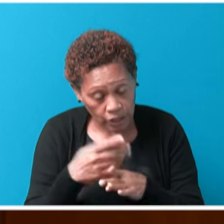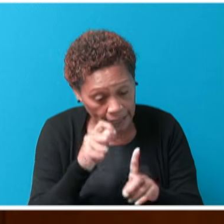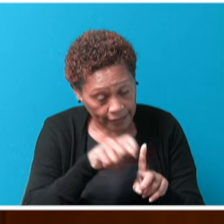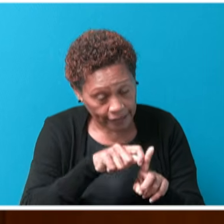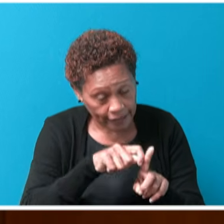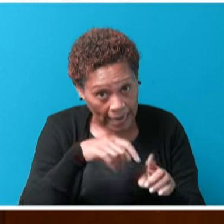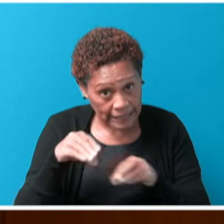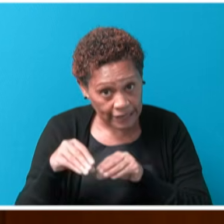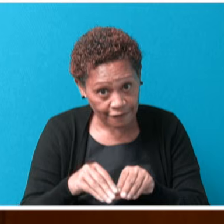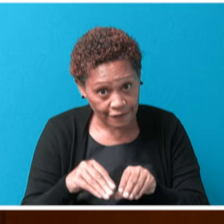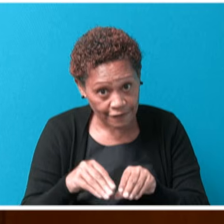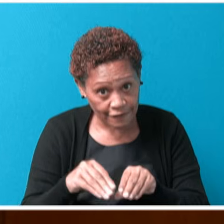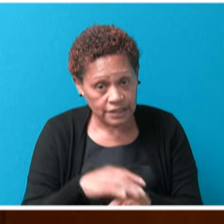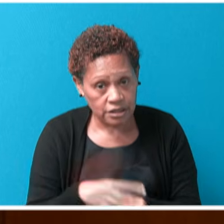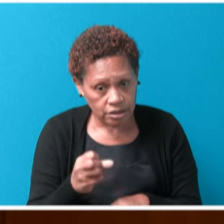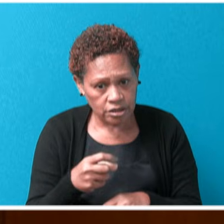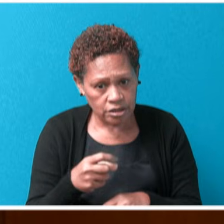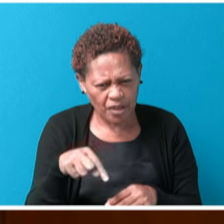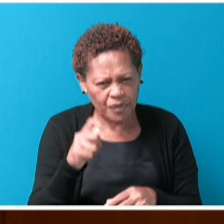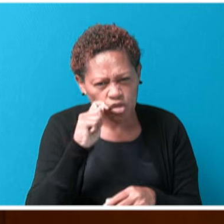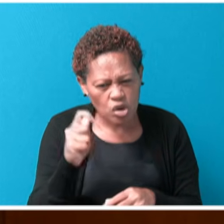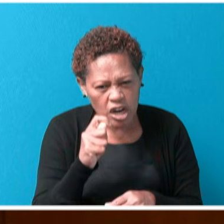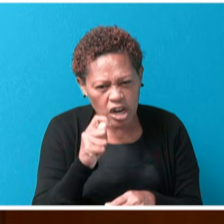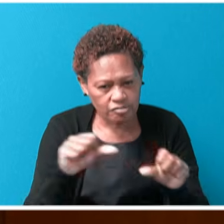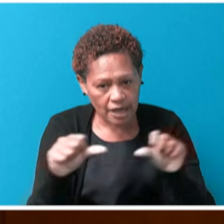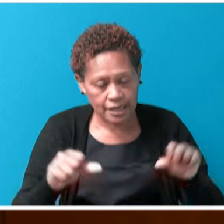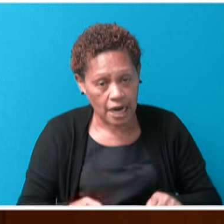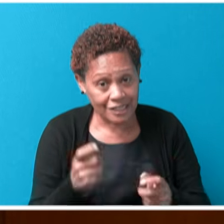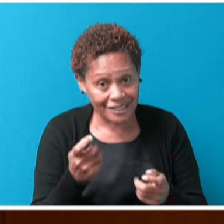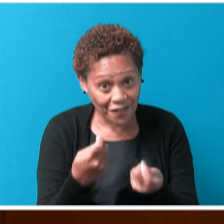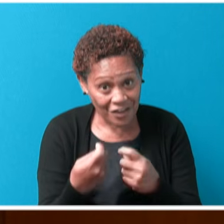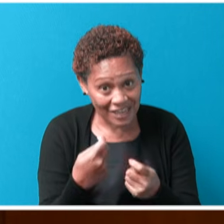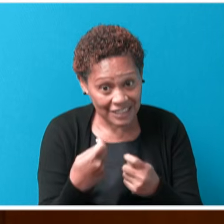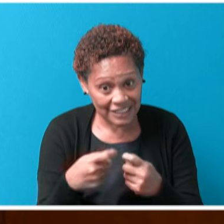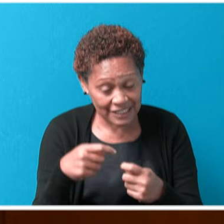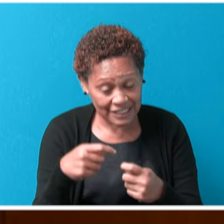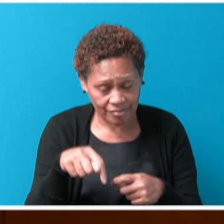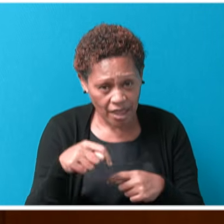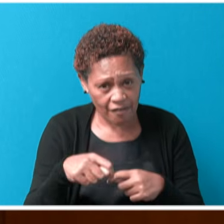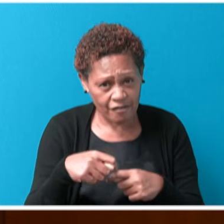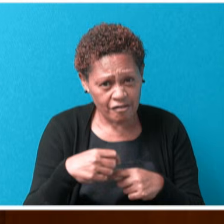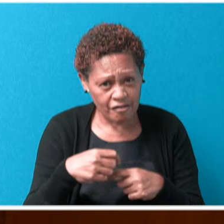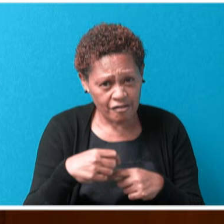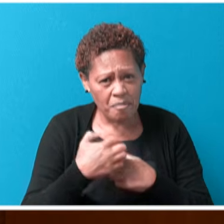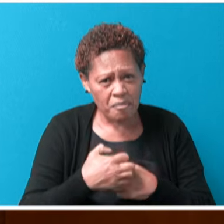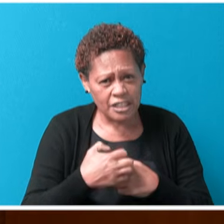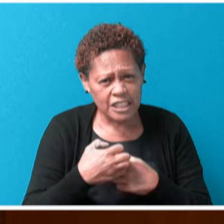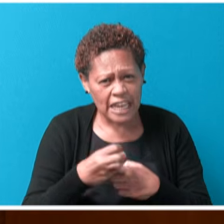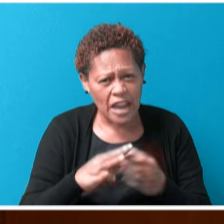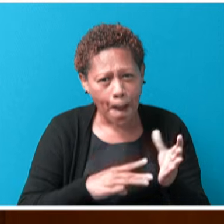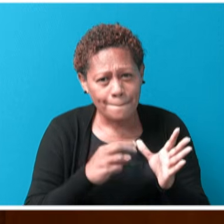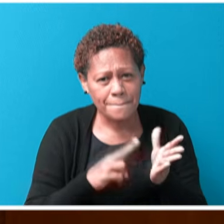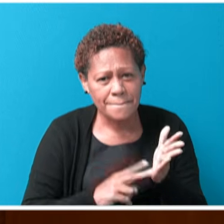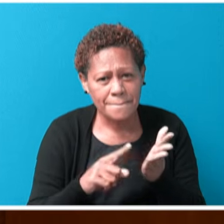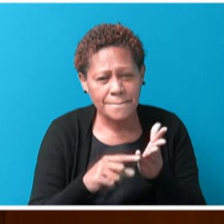in key sectors such as tourism, agriculture, fisheries, manufacturing, and the digital economy, improved ease of